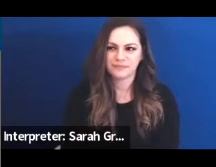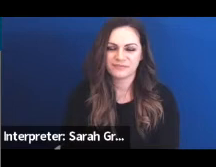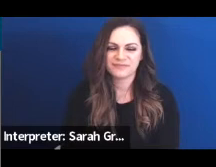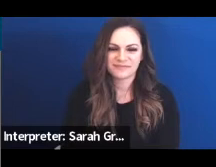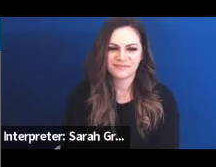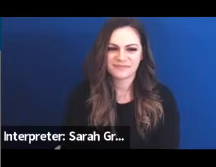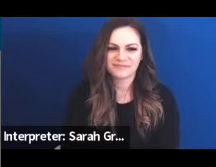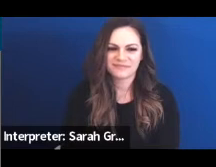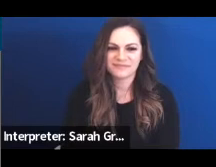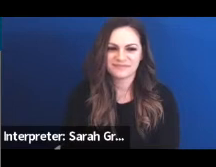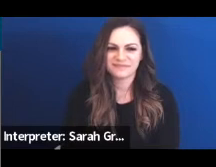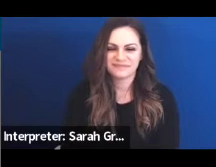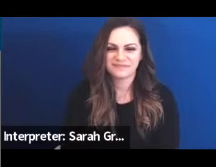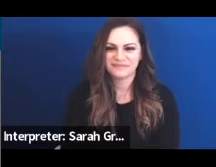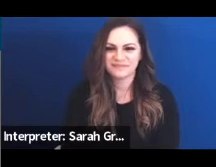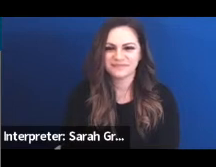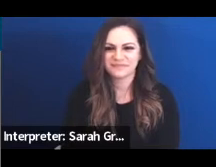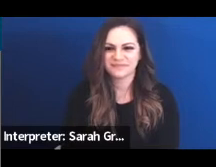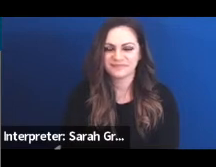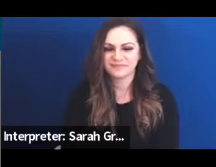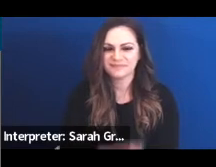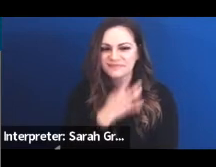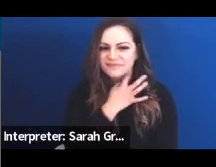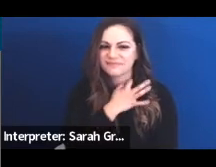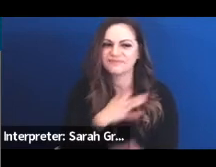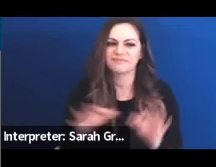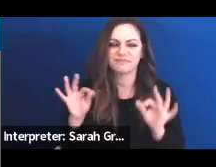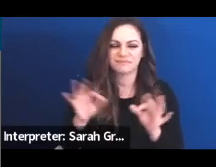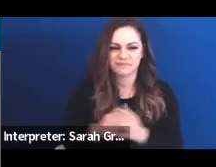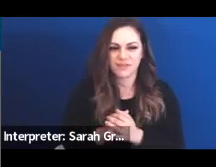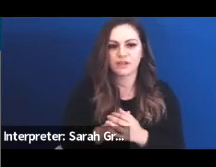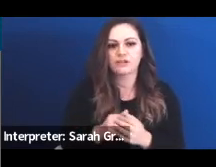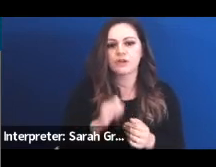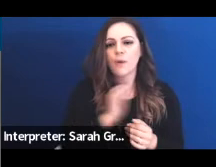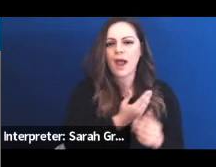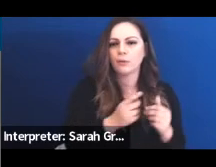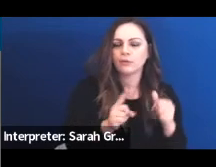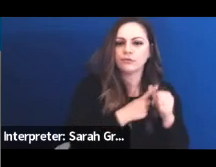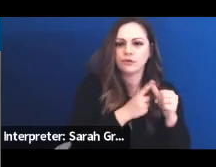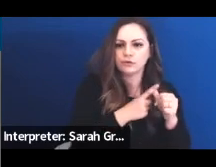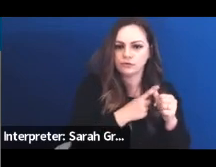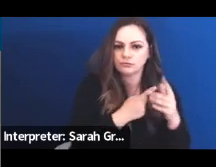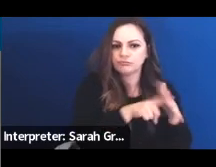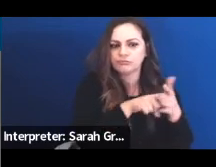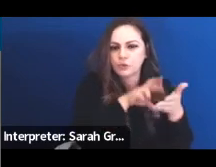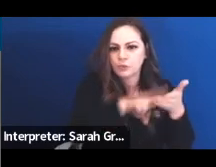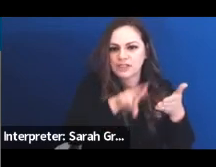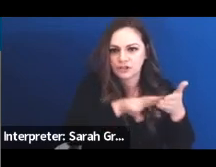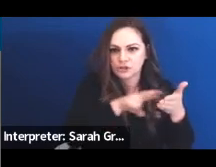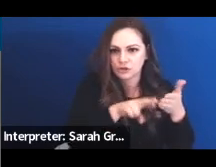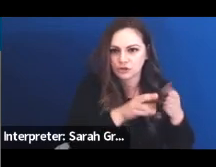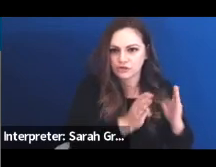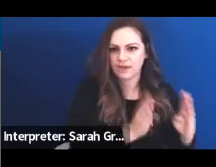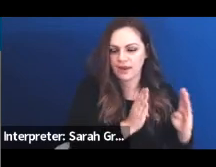Perfect. So as part of our formative research phase, which was about 3 months prior to the March 1st launch of